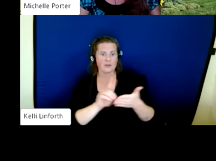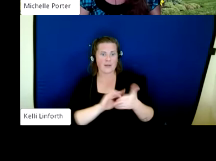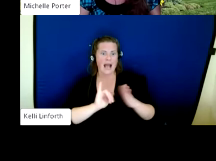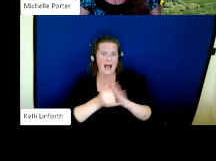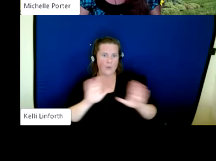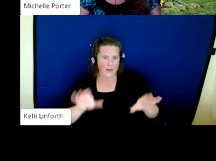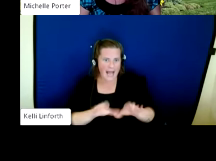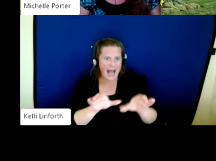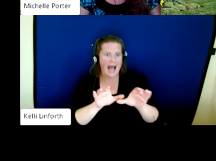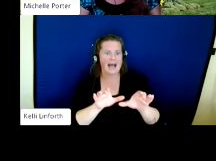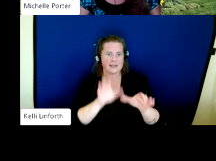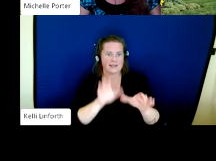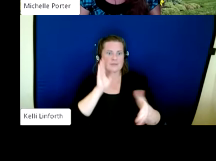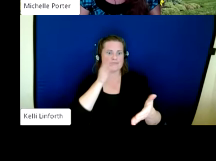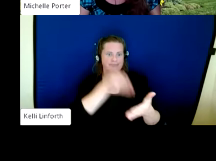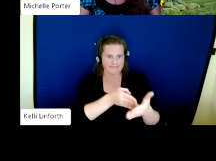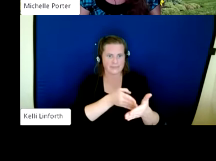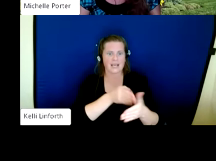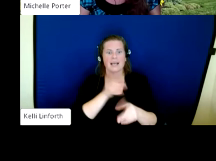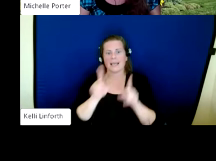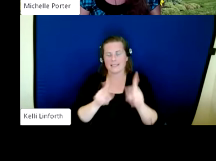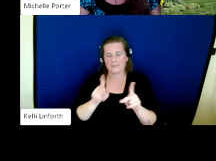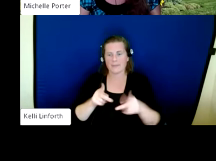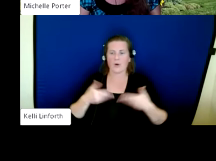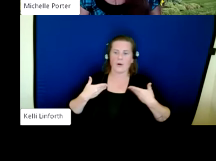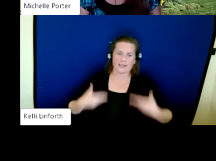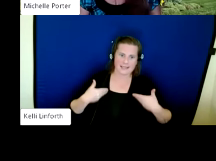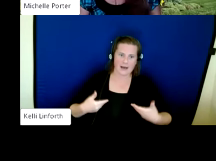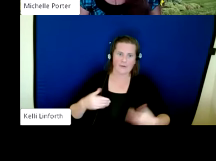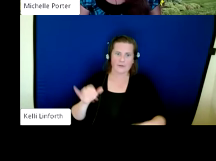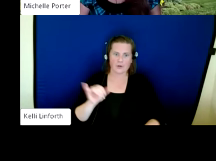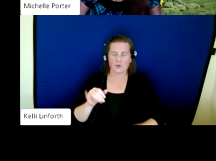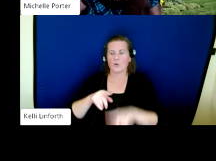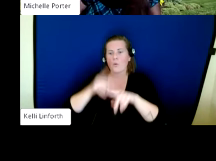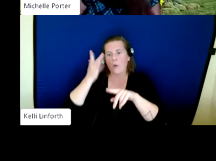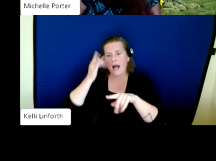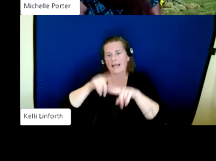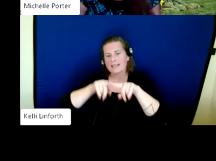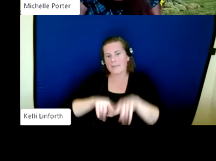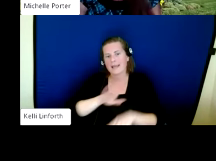act towards others, and notably oneself, based on age.